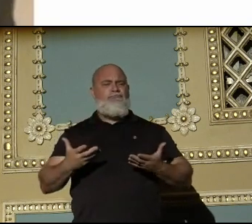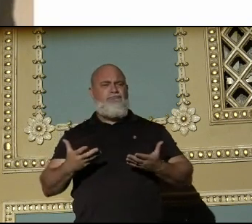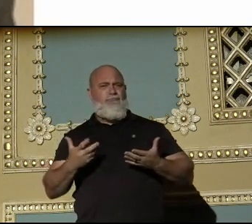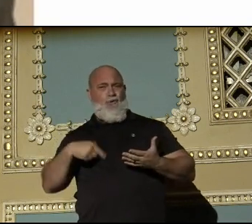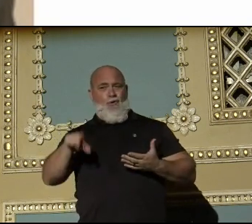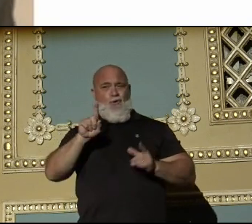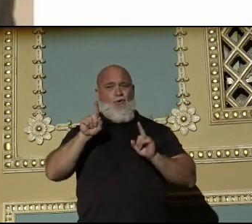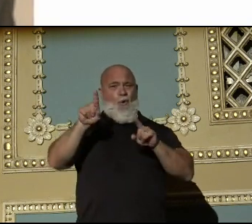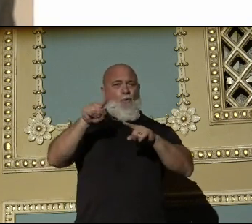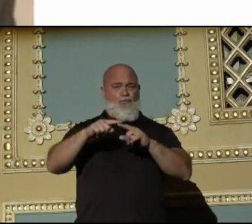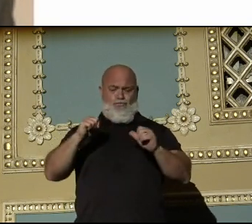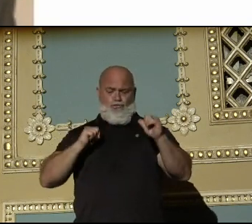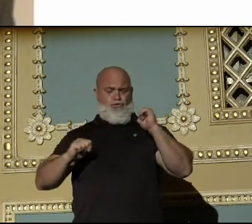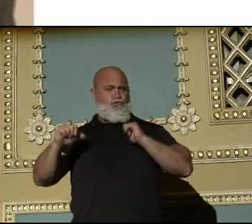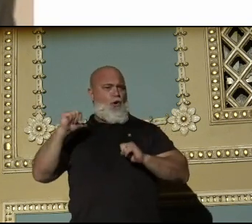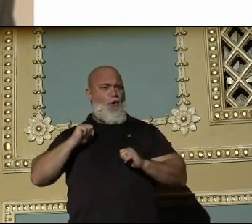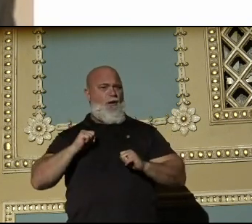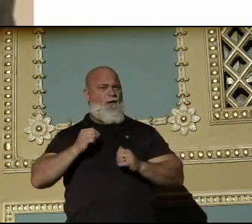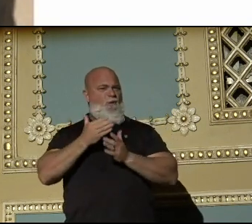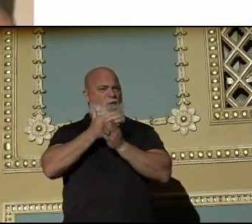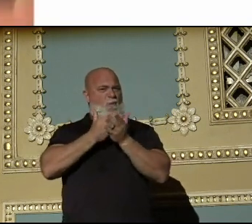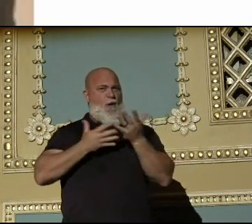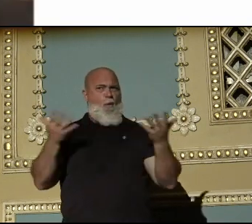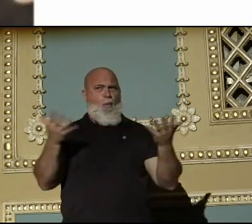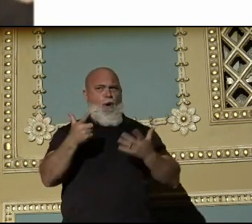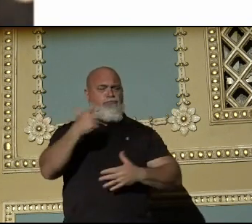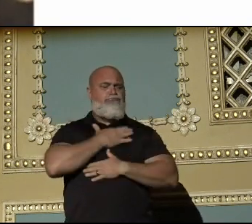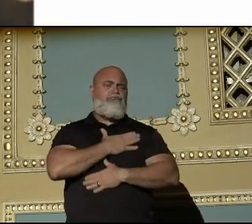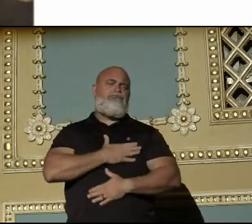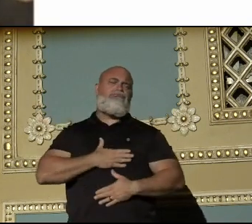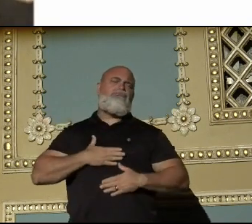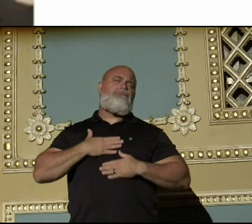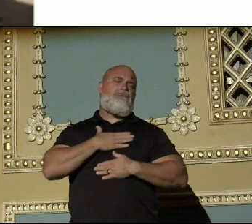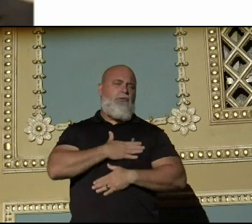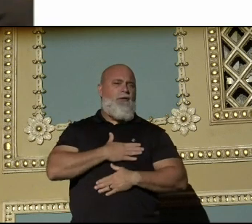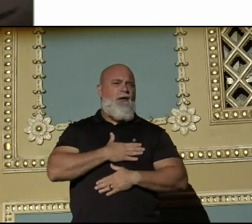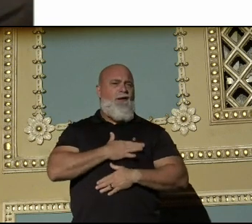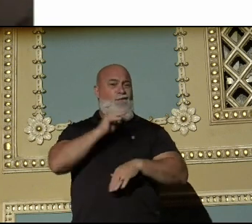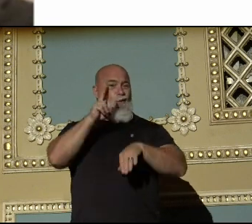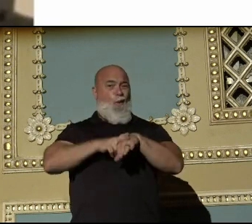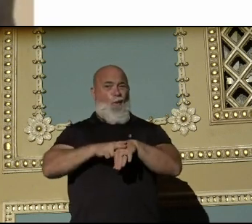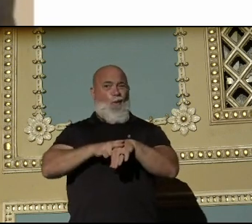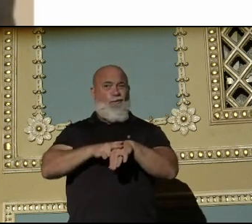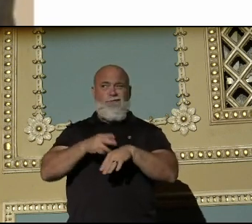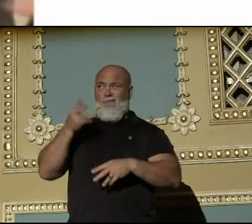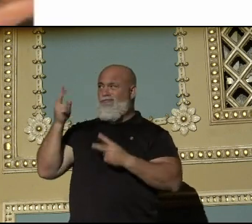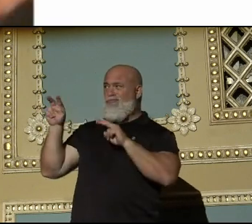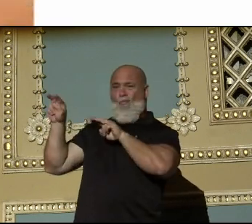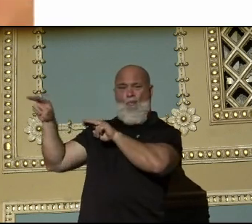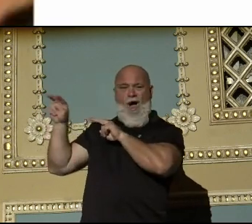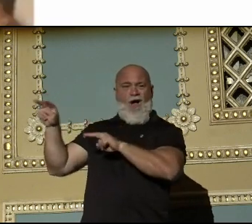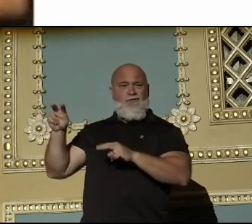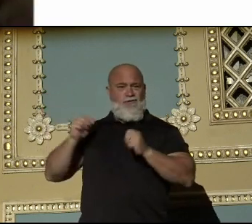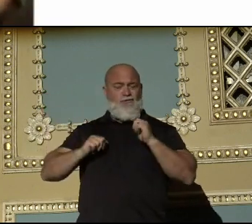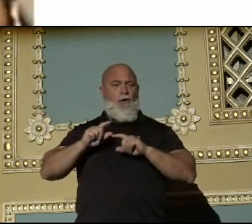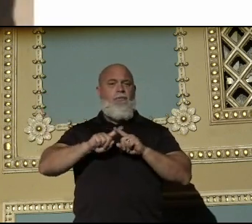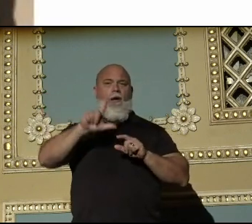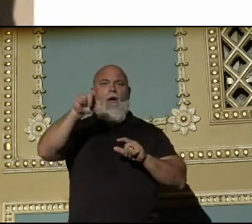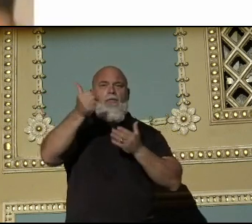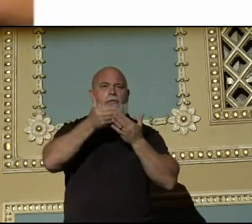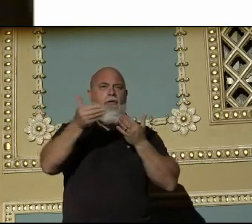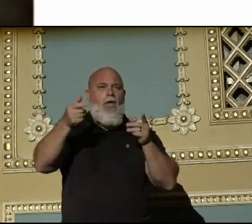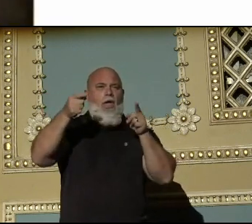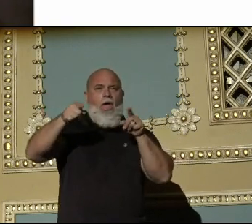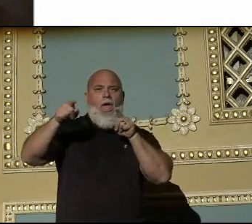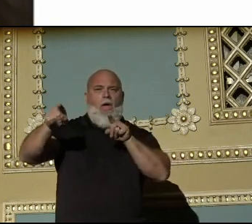show, part of what you're enjoying, of course, is the show in front of you. But the other thing is having that